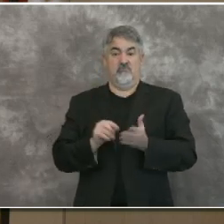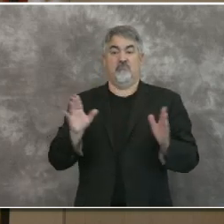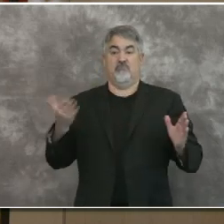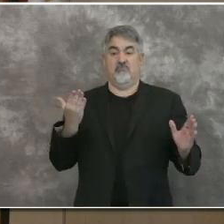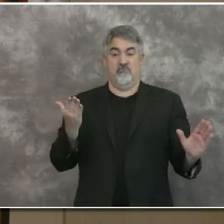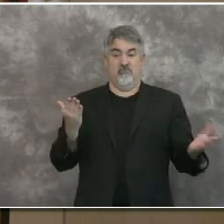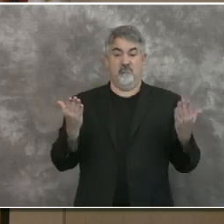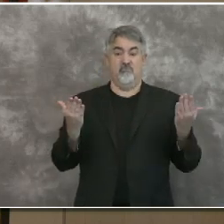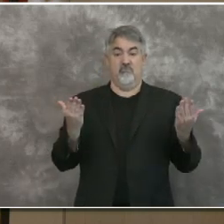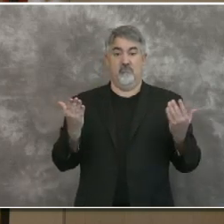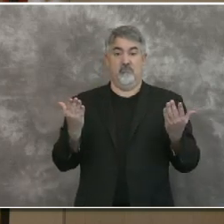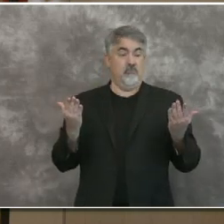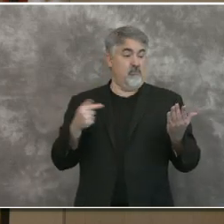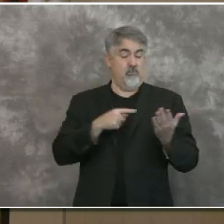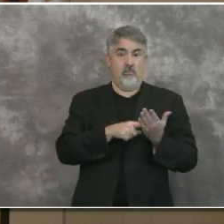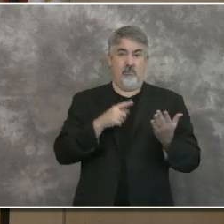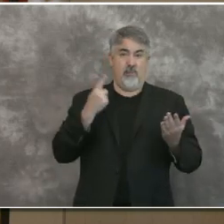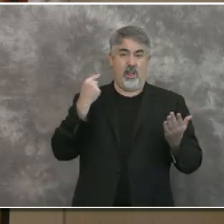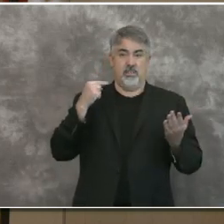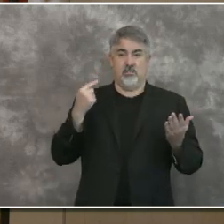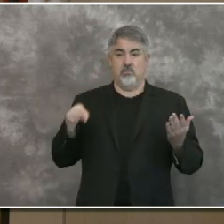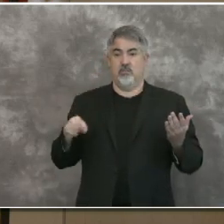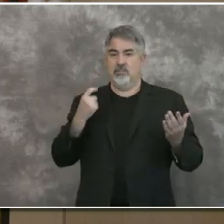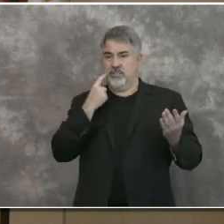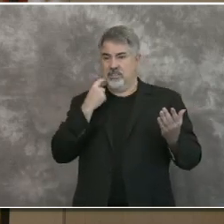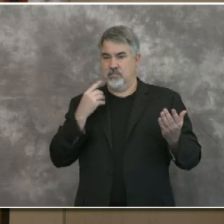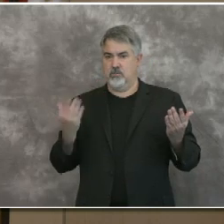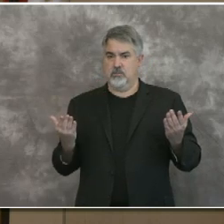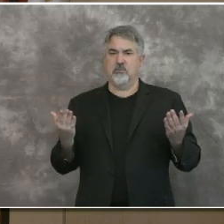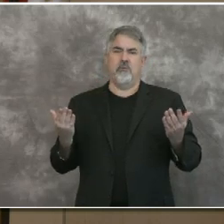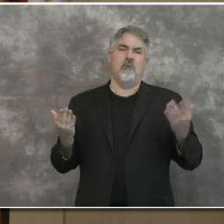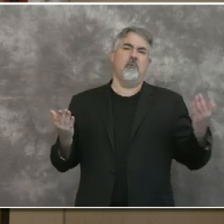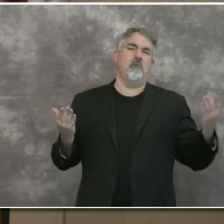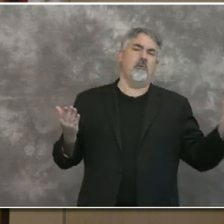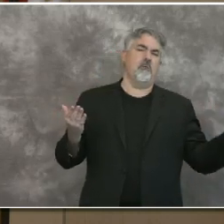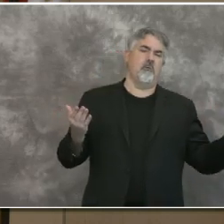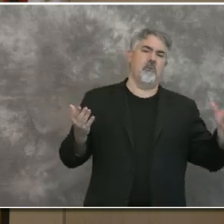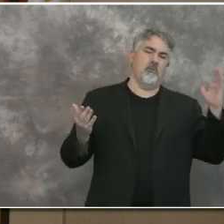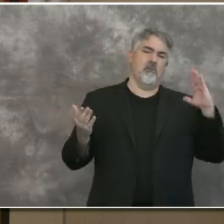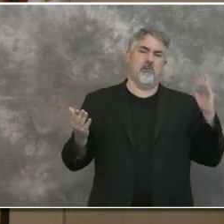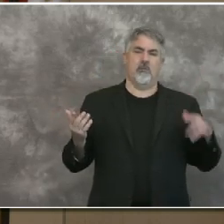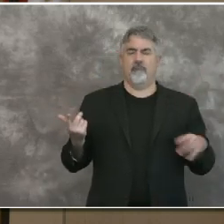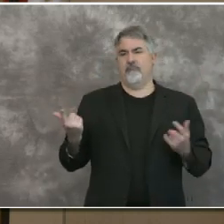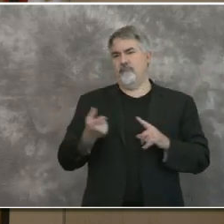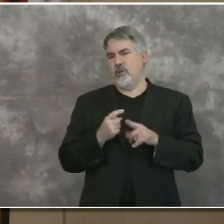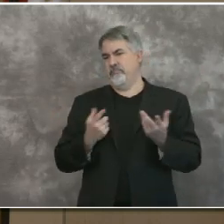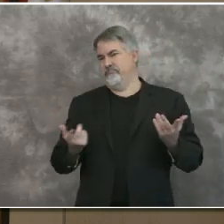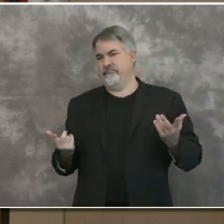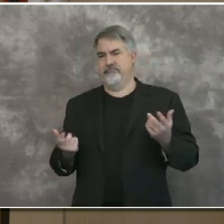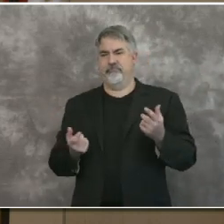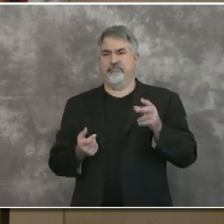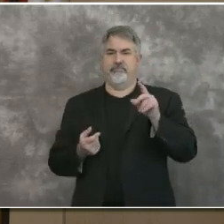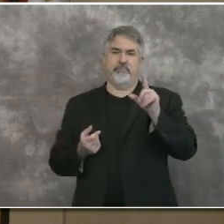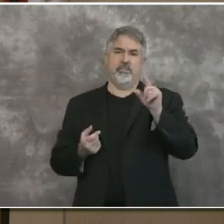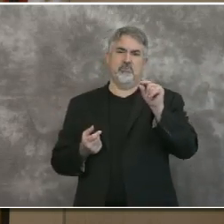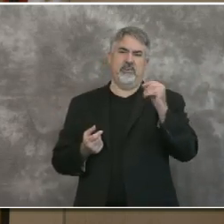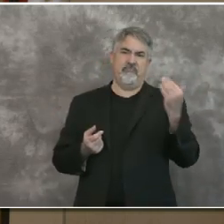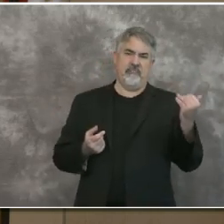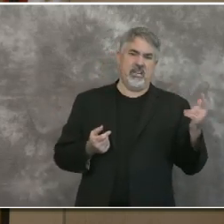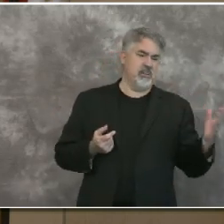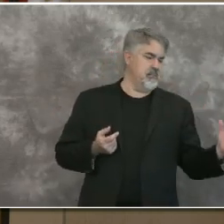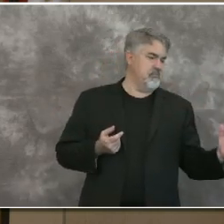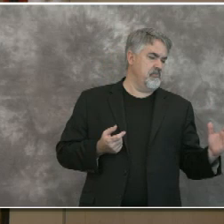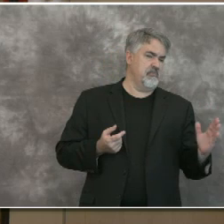suicides across several fiscal years from fiscal year 15-16 through April